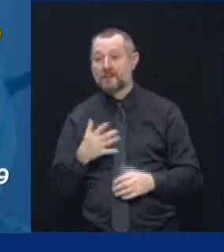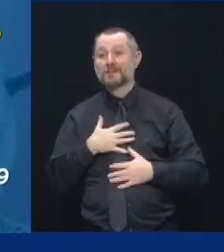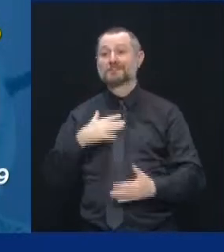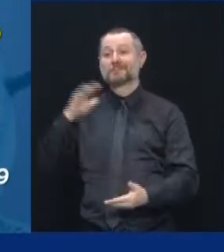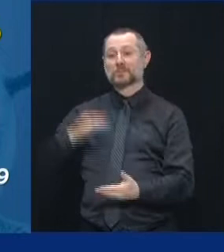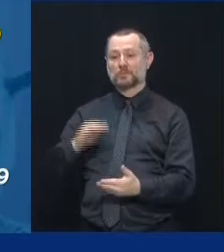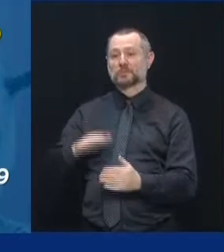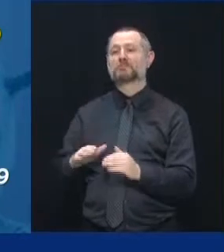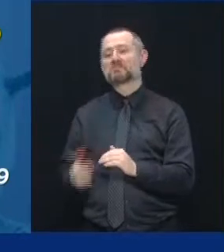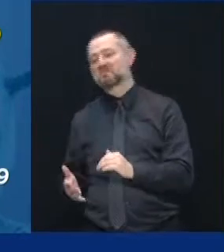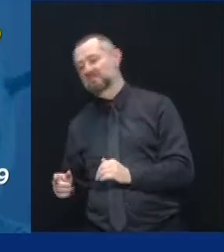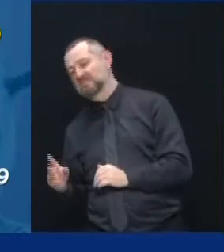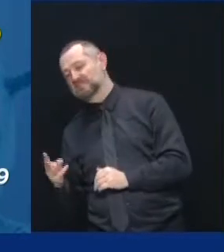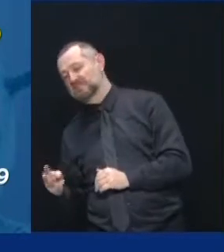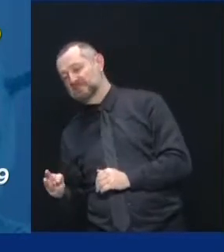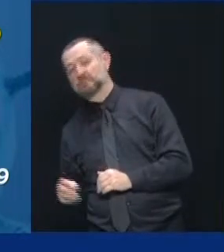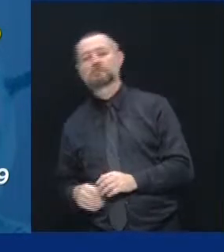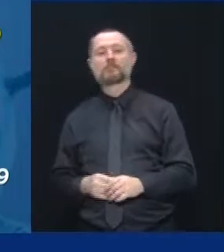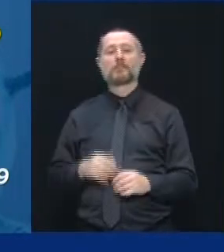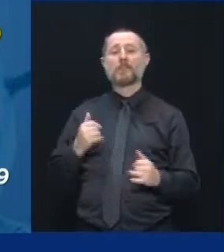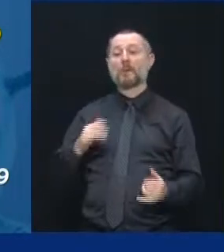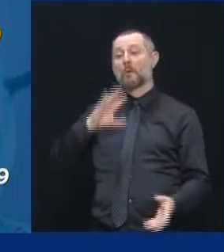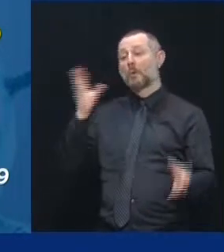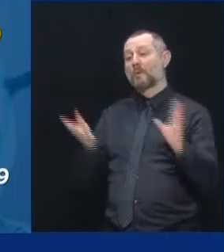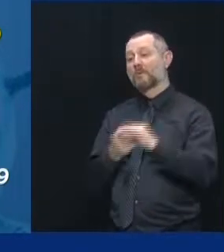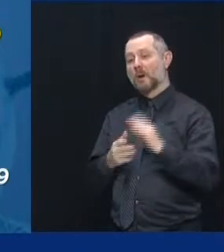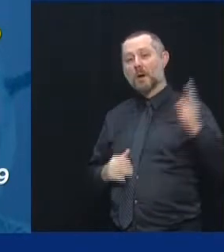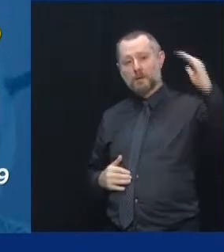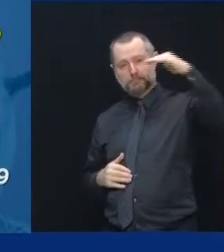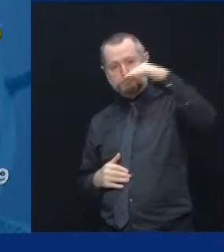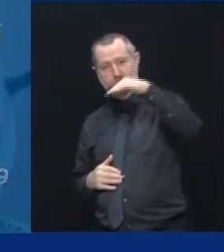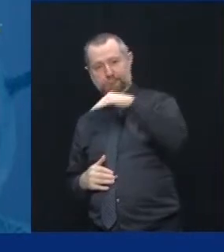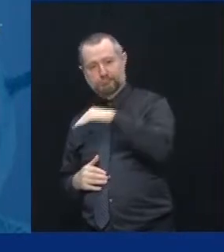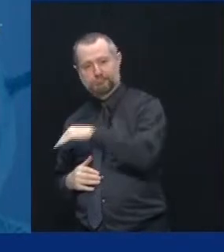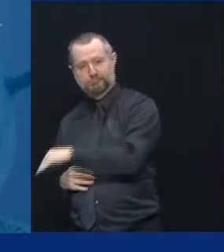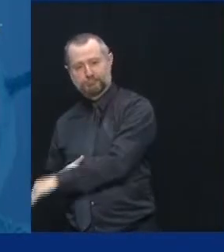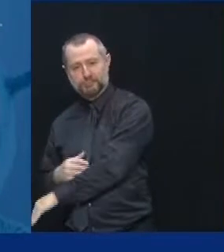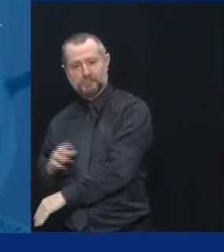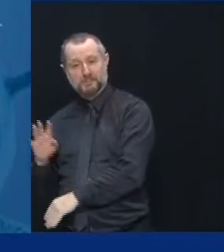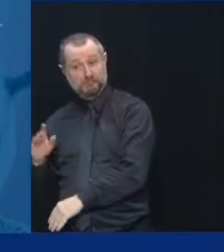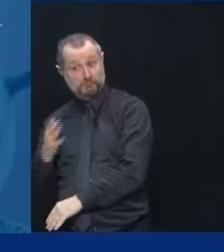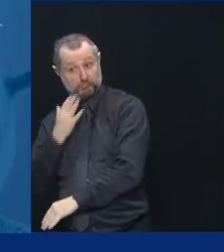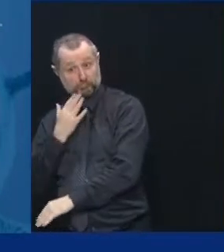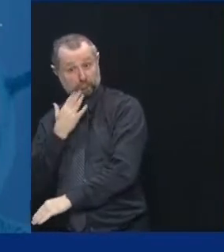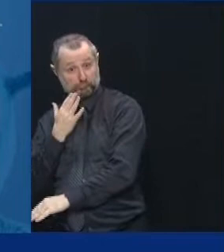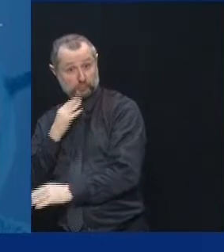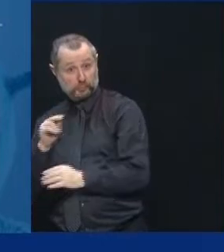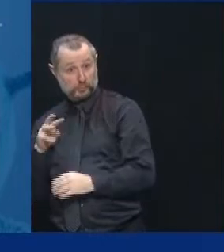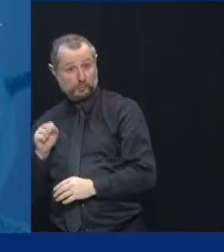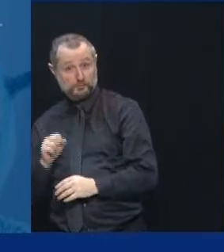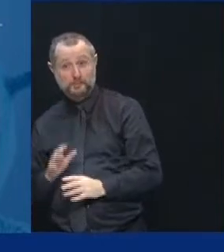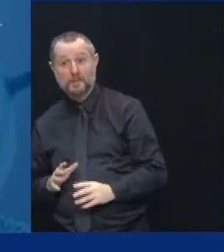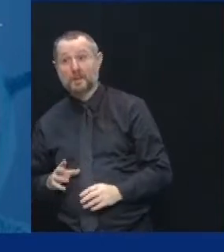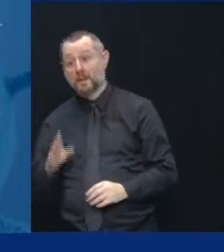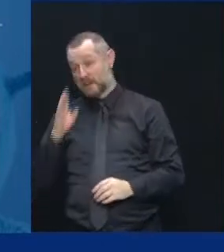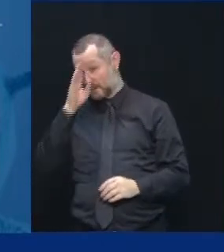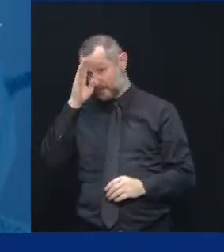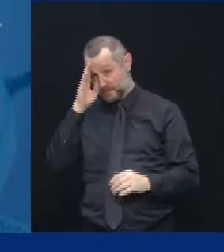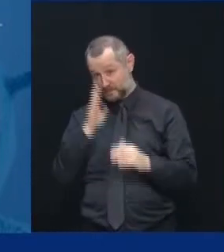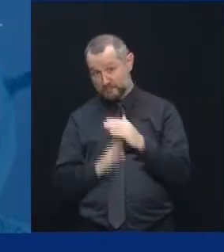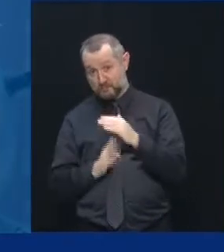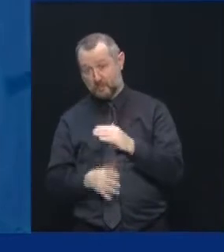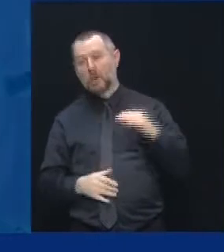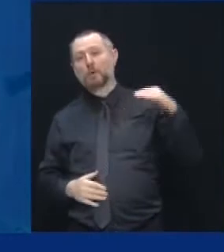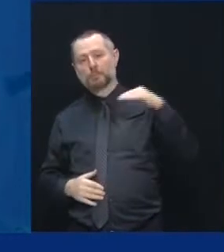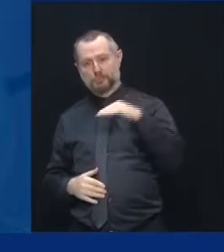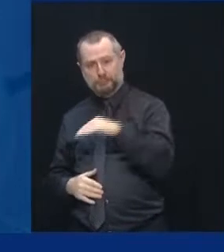16. Overall, the trajectory is down, and that is all good news. Hospitalizations are down,